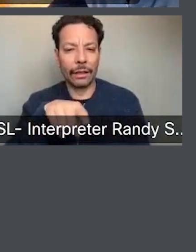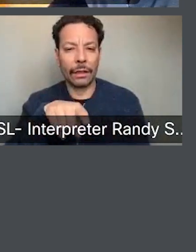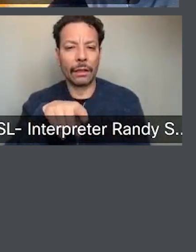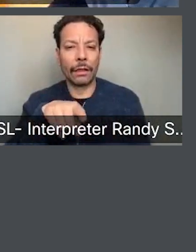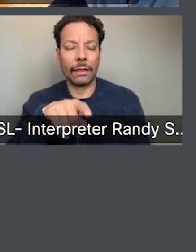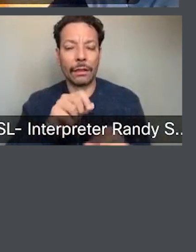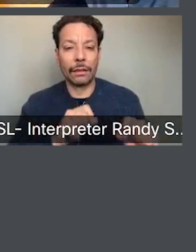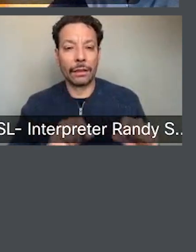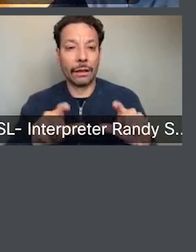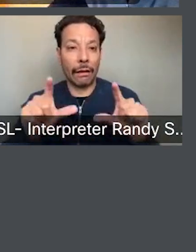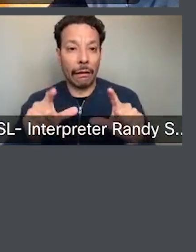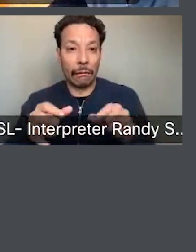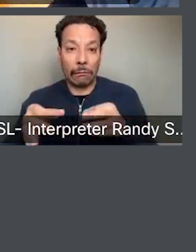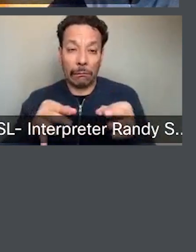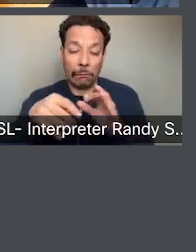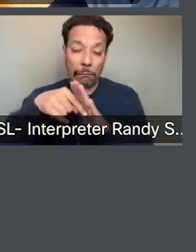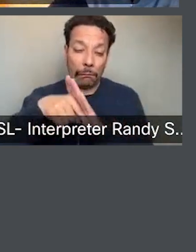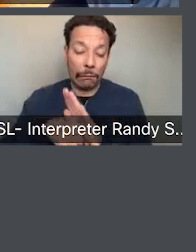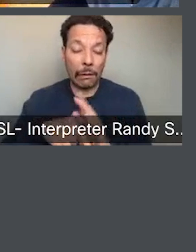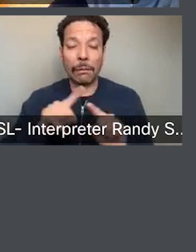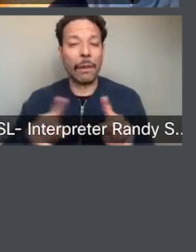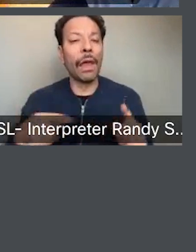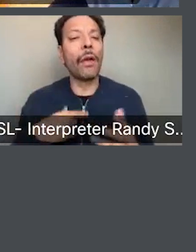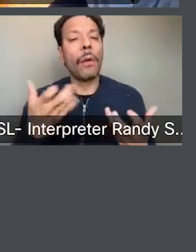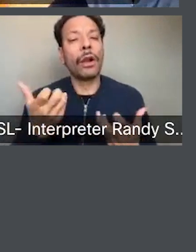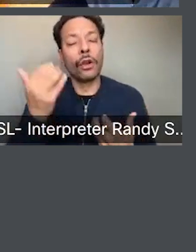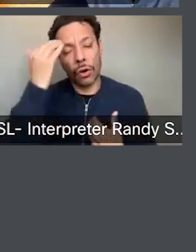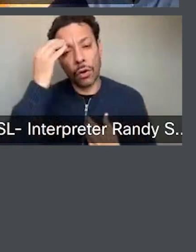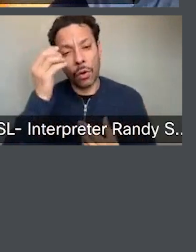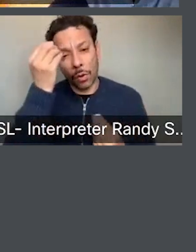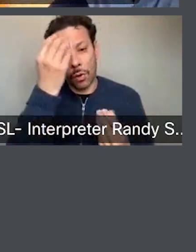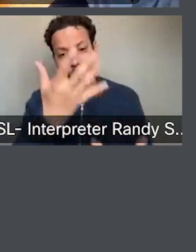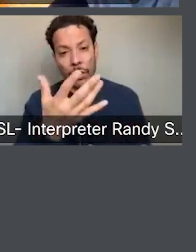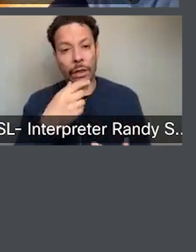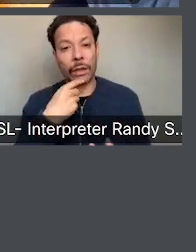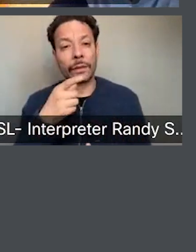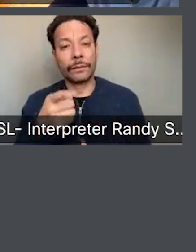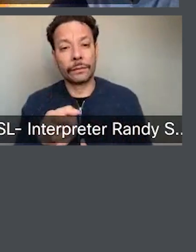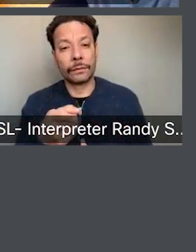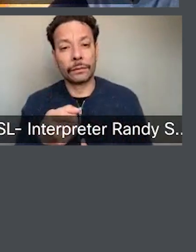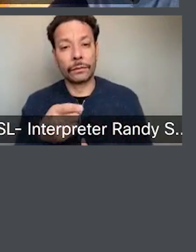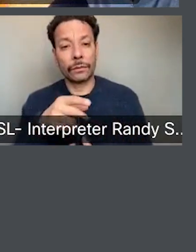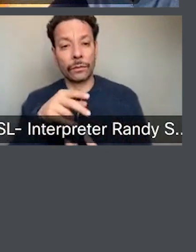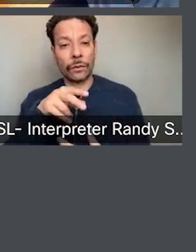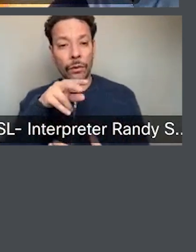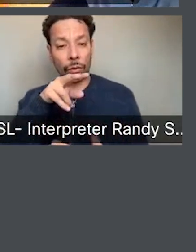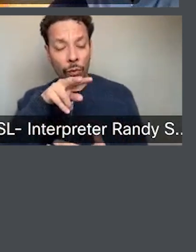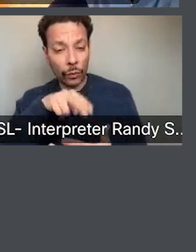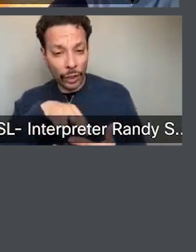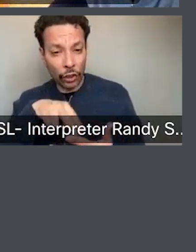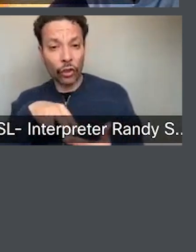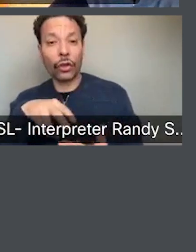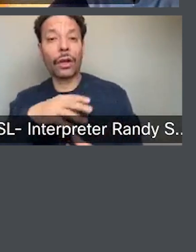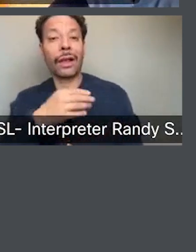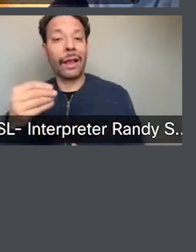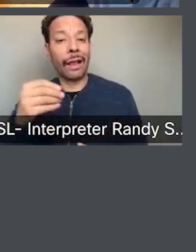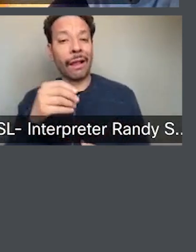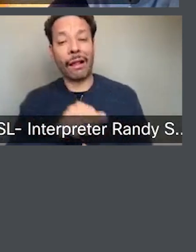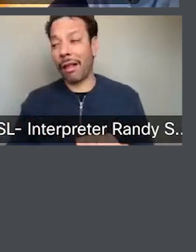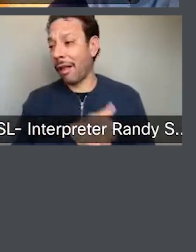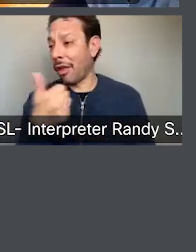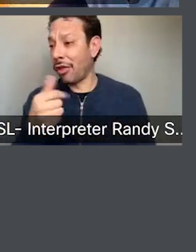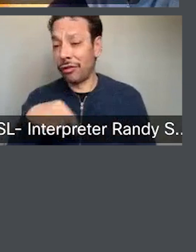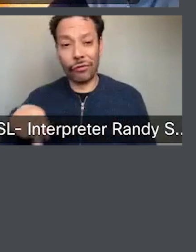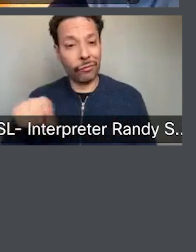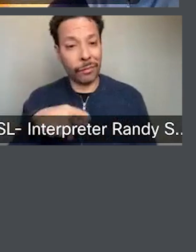slide in detail, but I just wanted to note that Reader and colleagues found the exact same thing that I just shared with